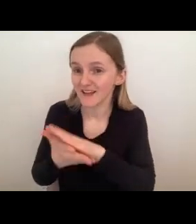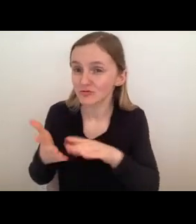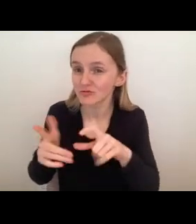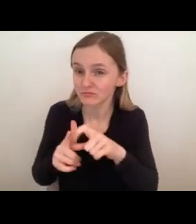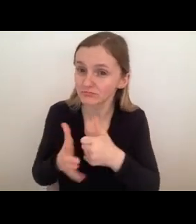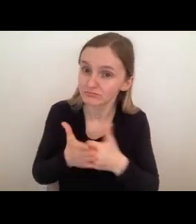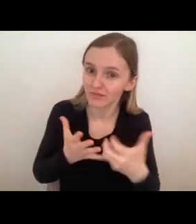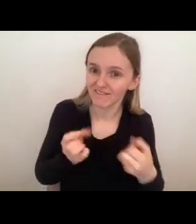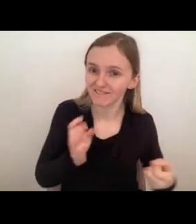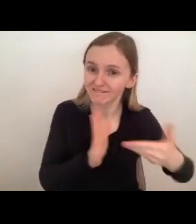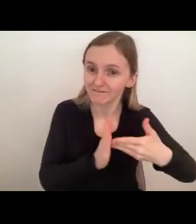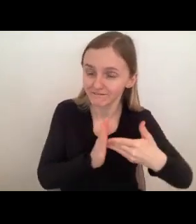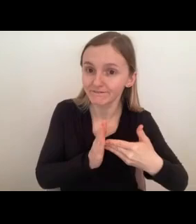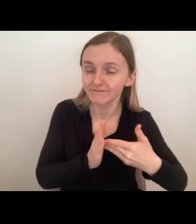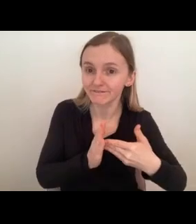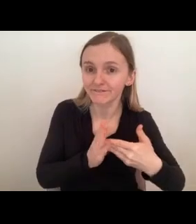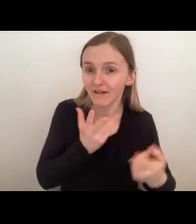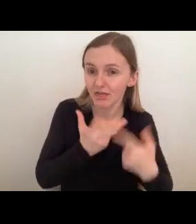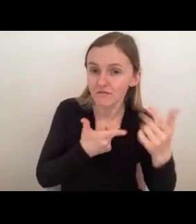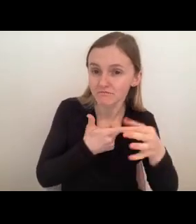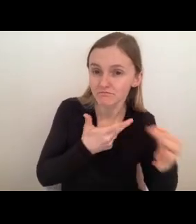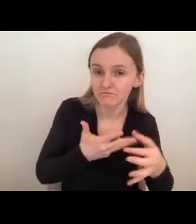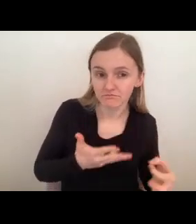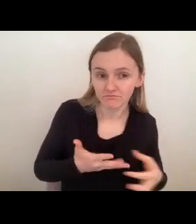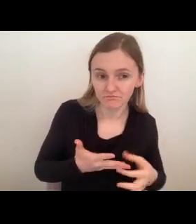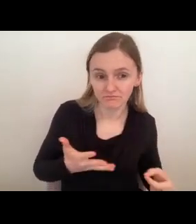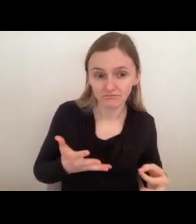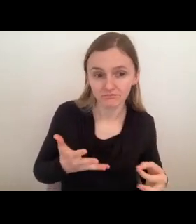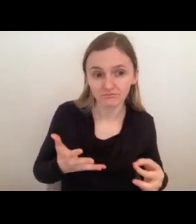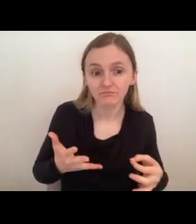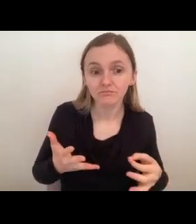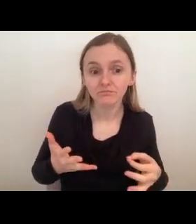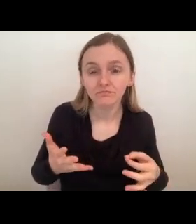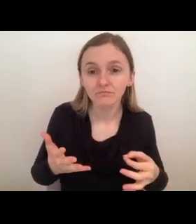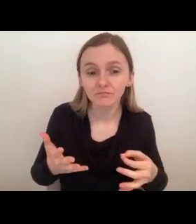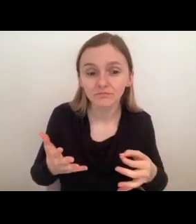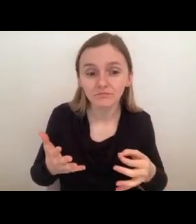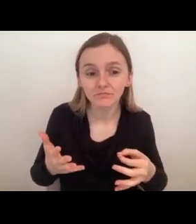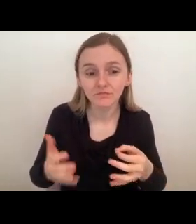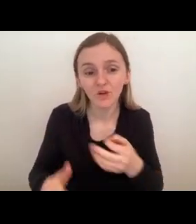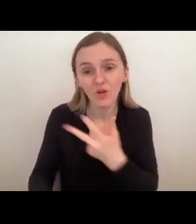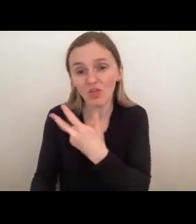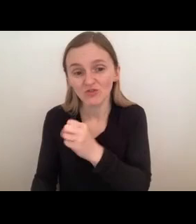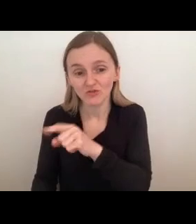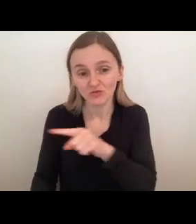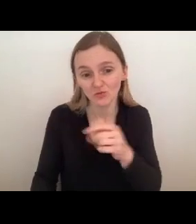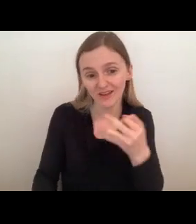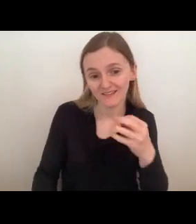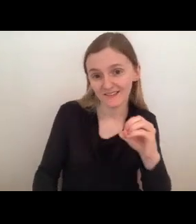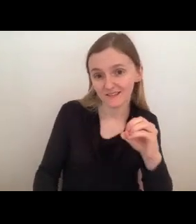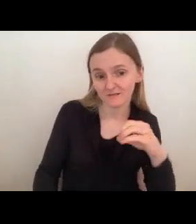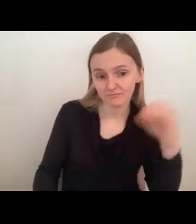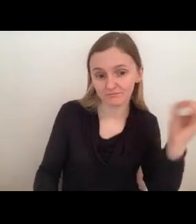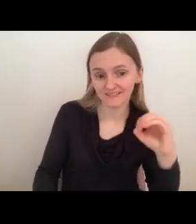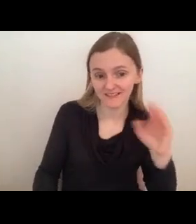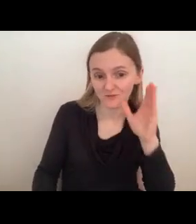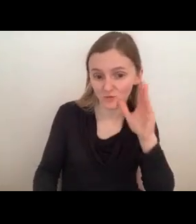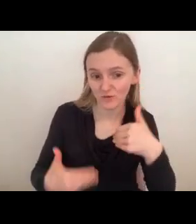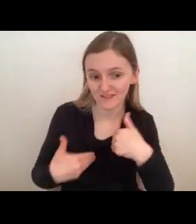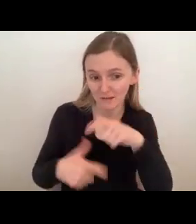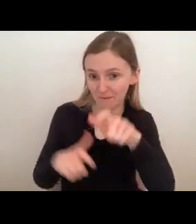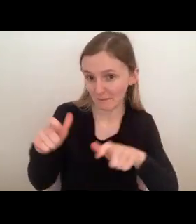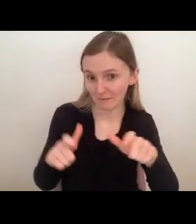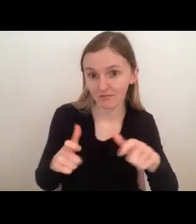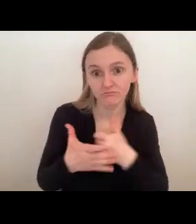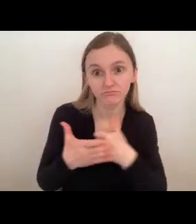our autistic young people, 30 to 80% of our autistic young people are also likely to meet that criteria for